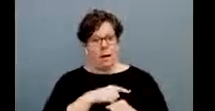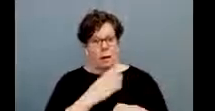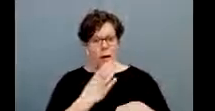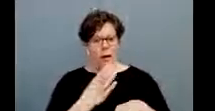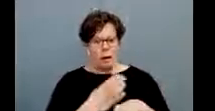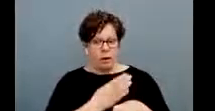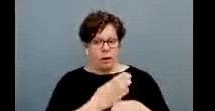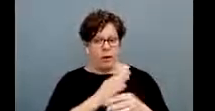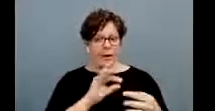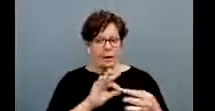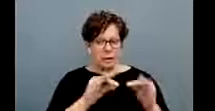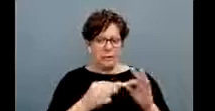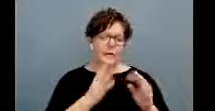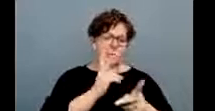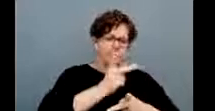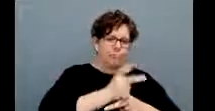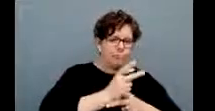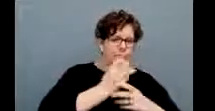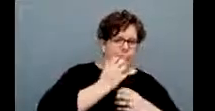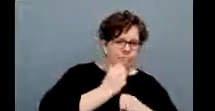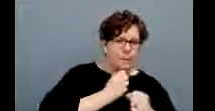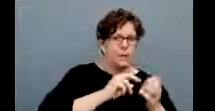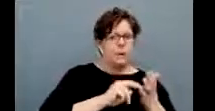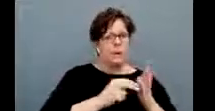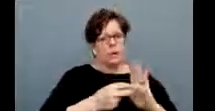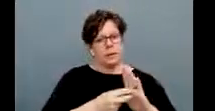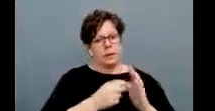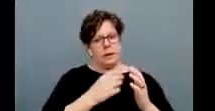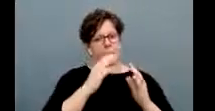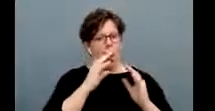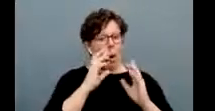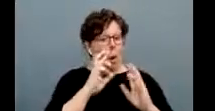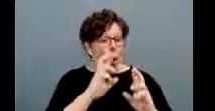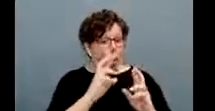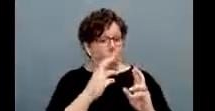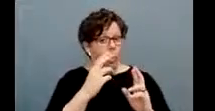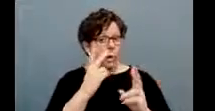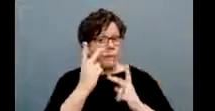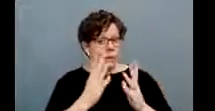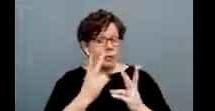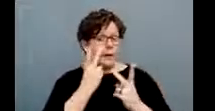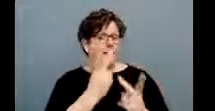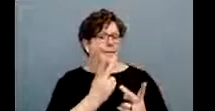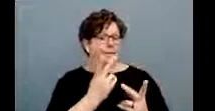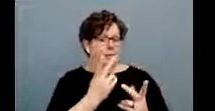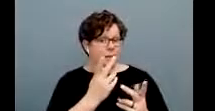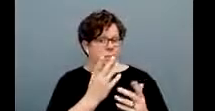interpretation and conservation with the hope of making them available to visitors of the museum in the future.